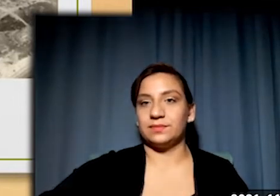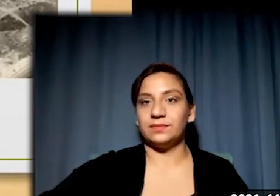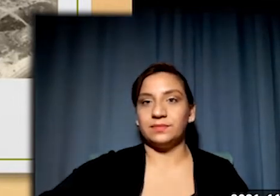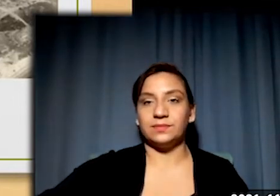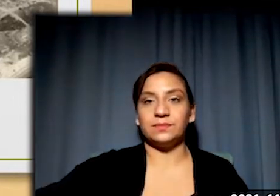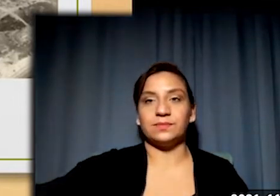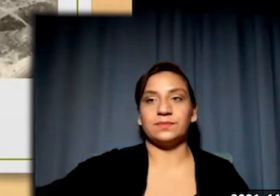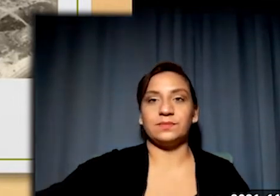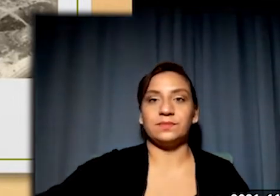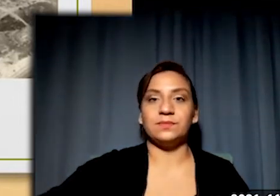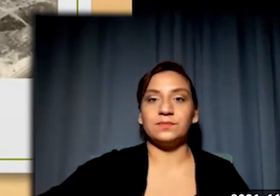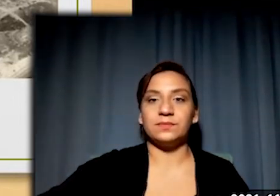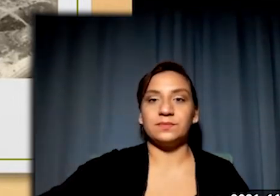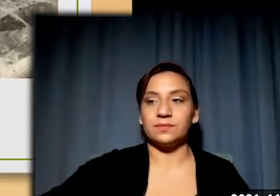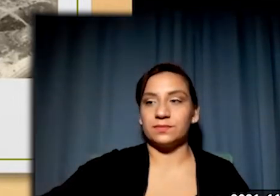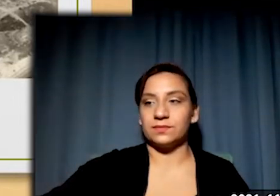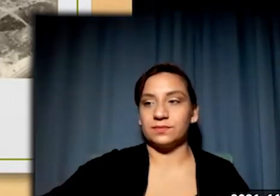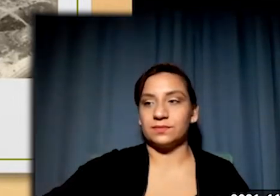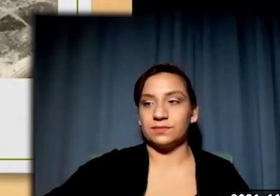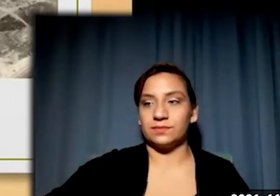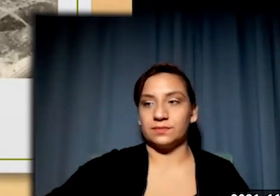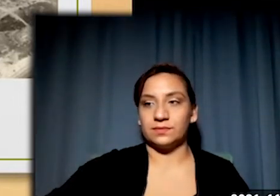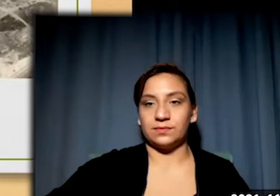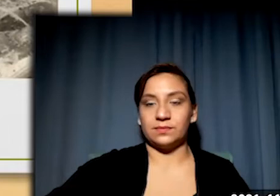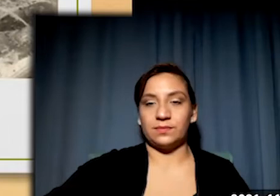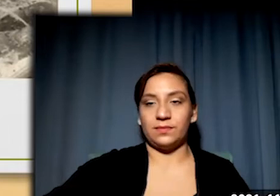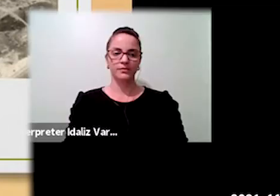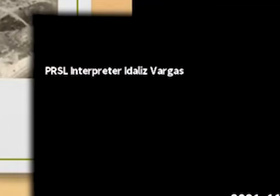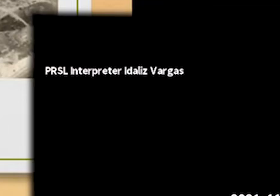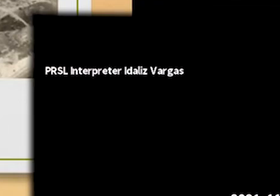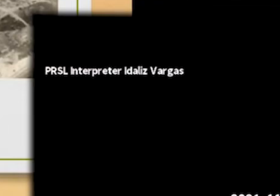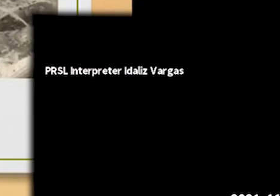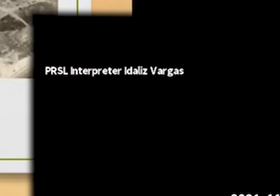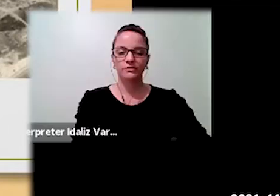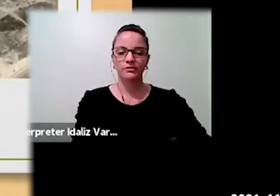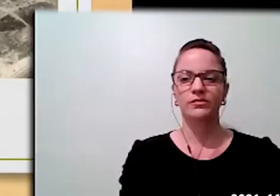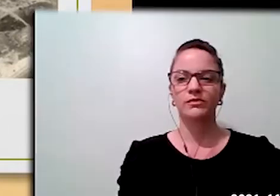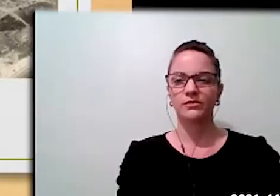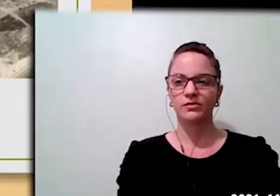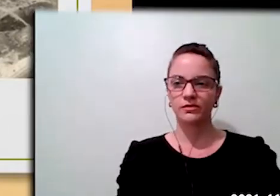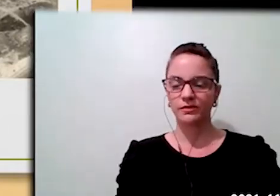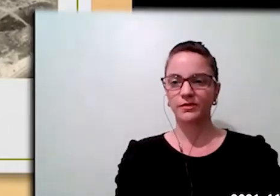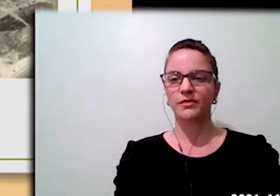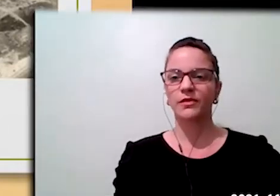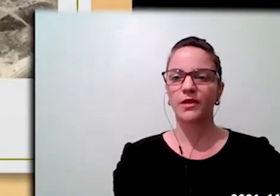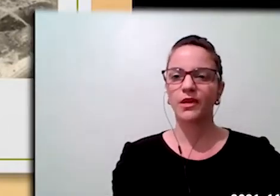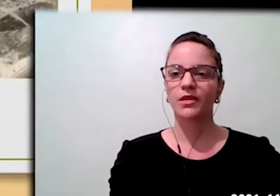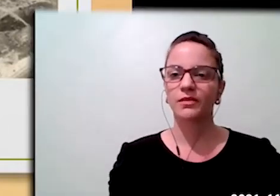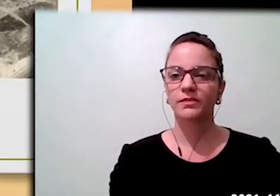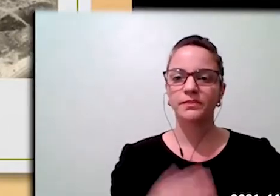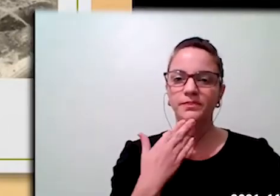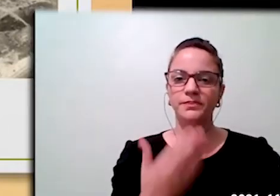Representaciones Artísticas, and of the exhibition at the Museum of San Juan based on this book. Thank